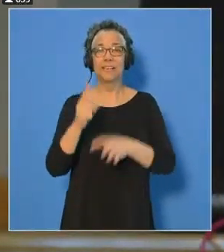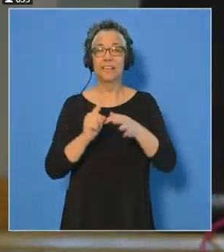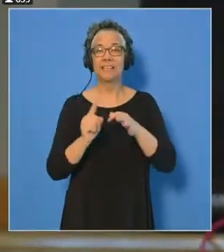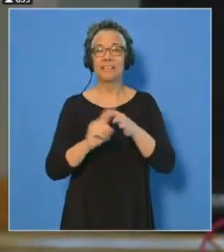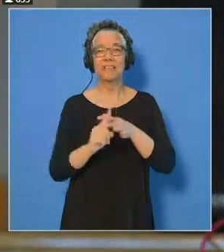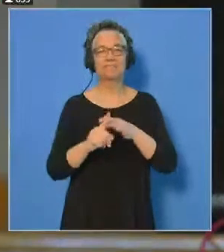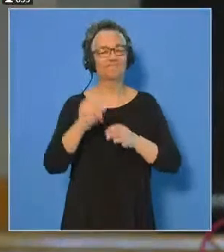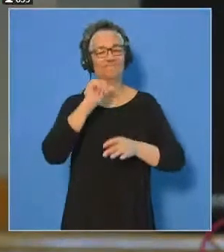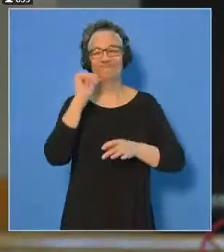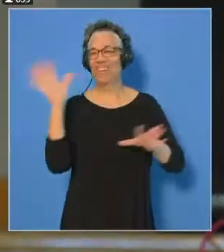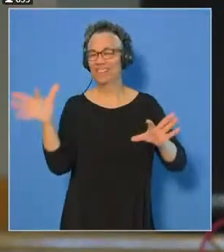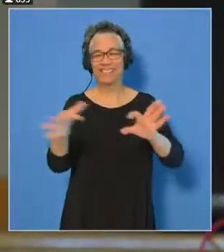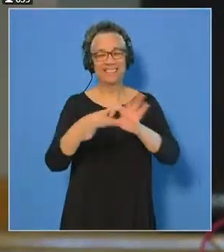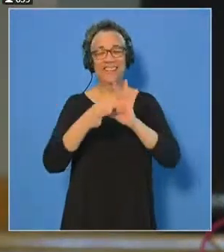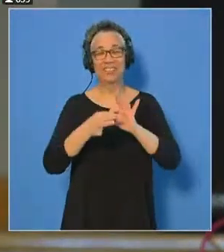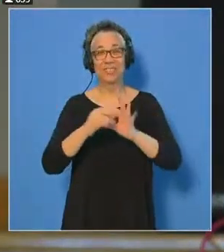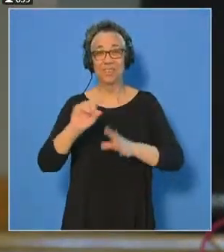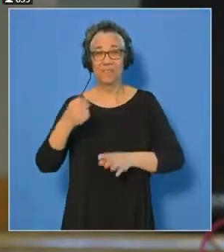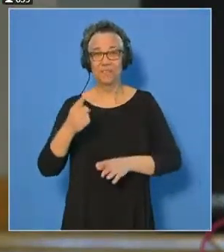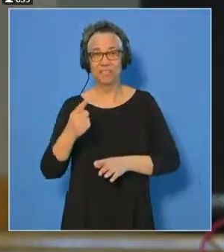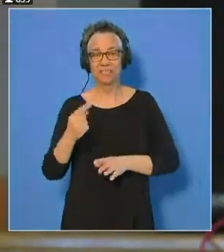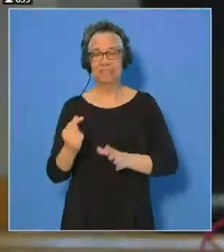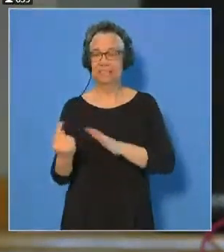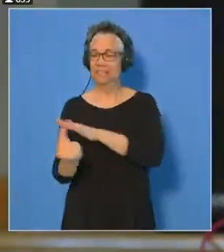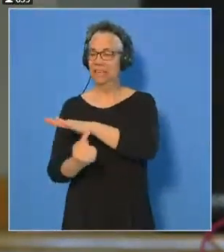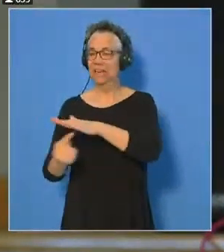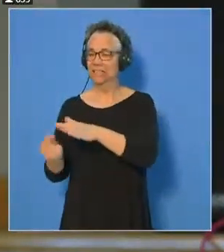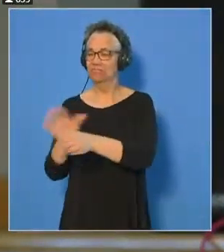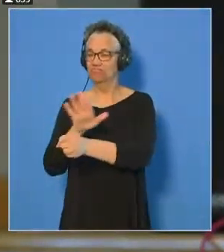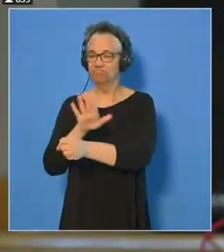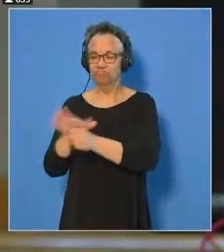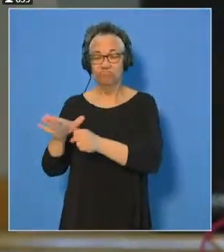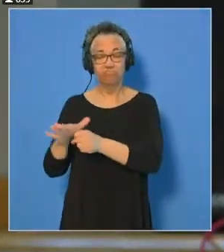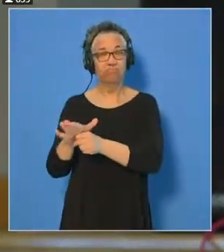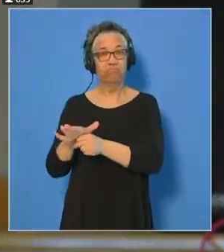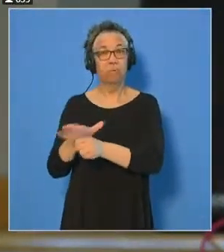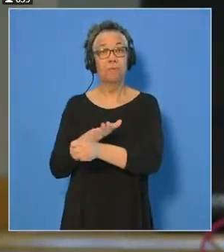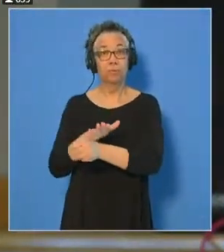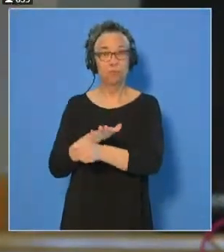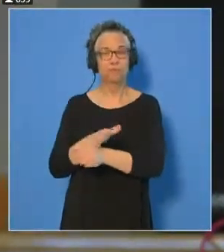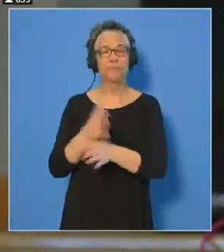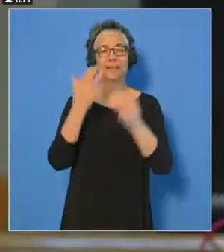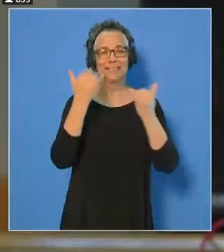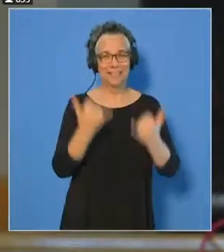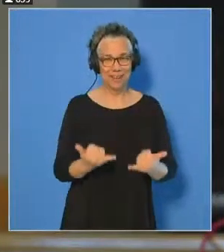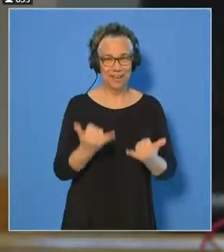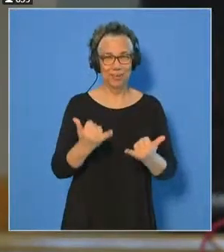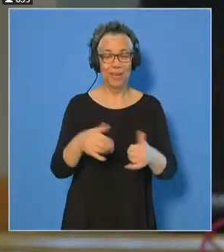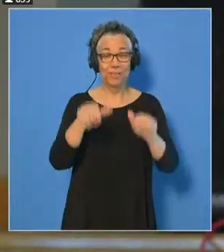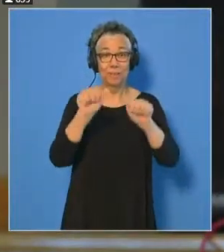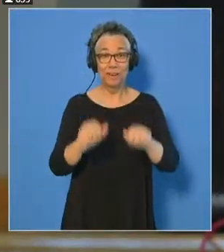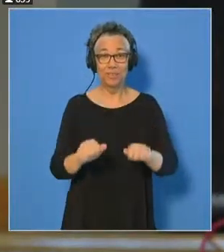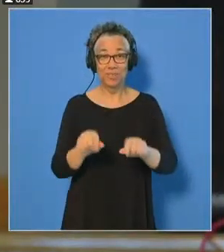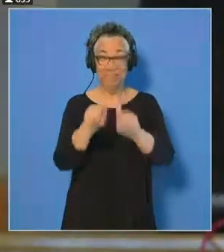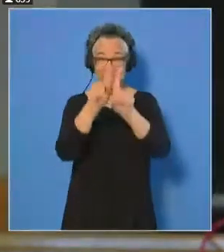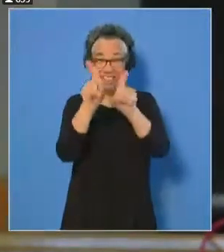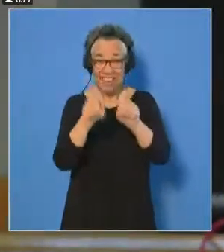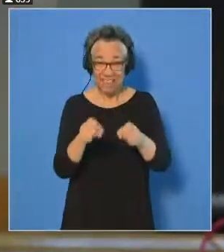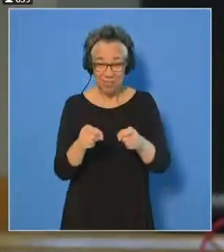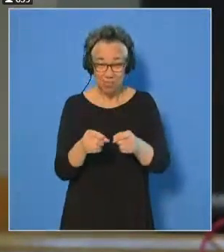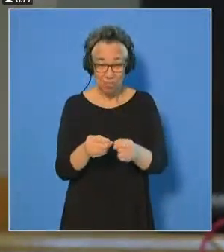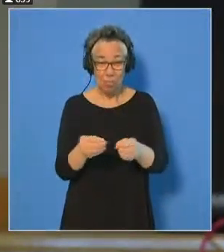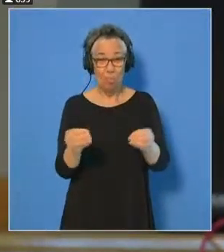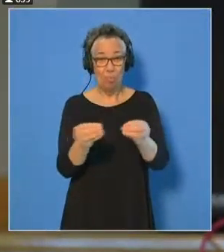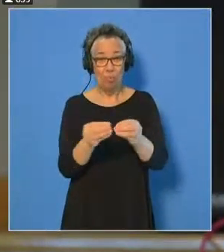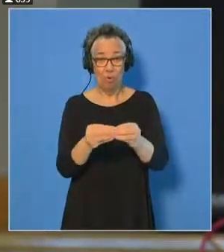Unrelated to the first and isolated fully. It is now that we have the capacity to test more extensively, and